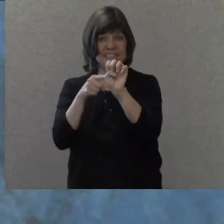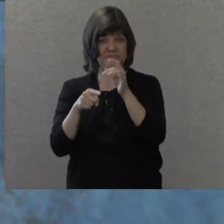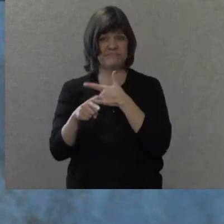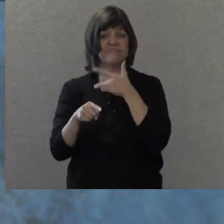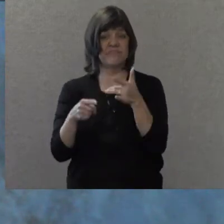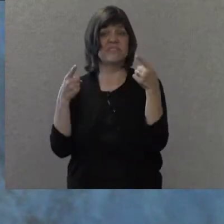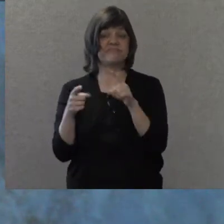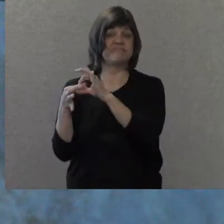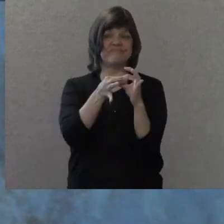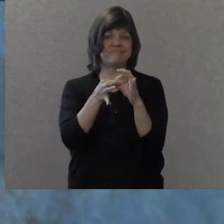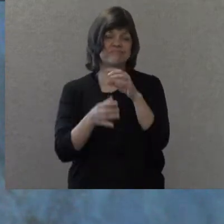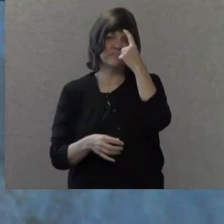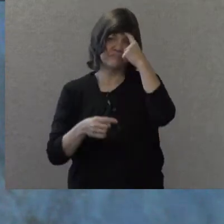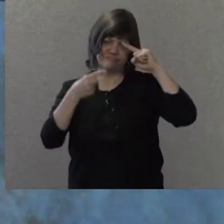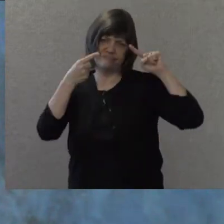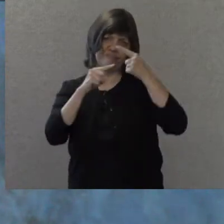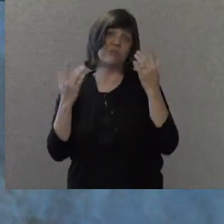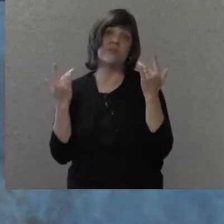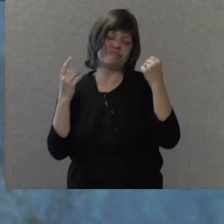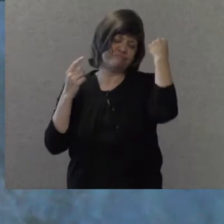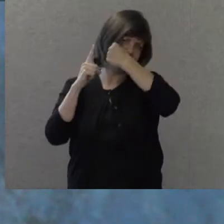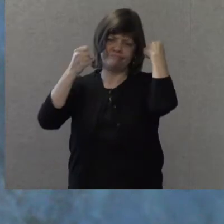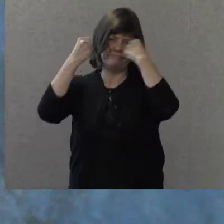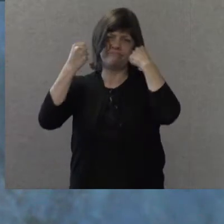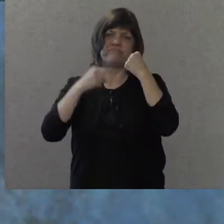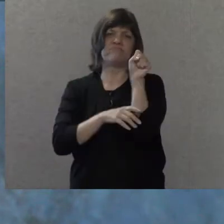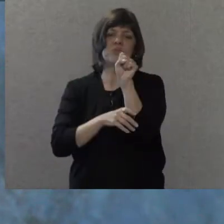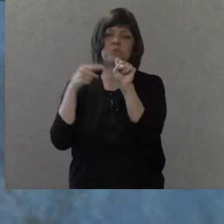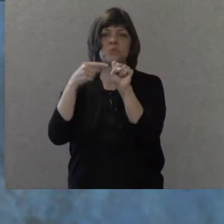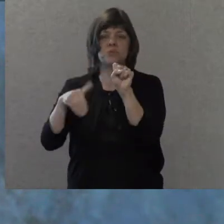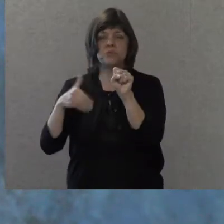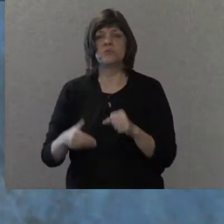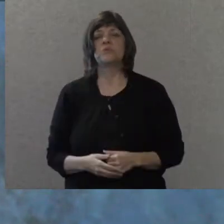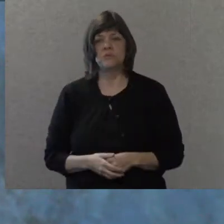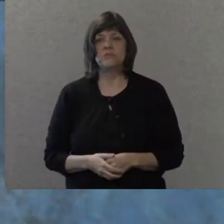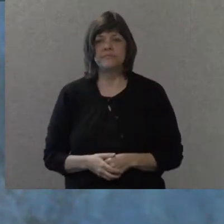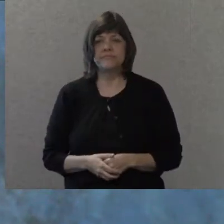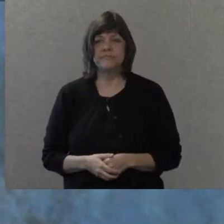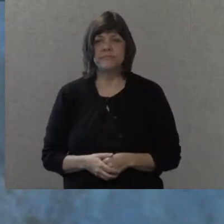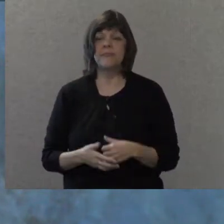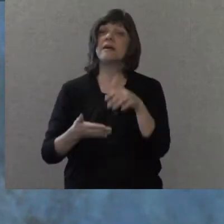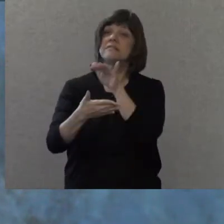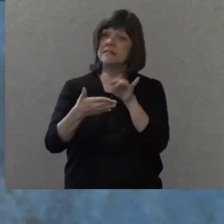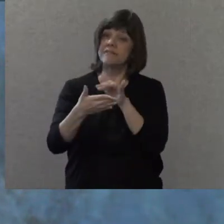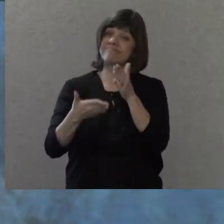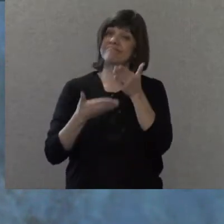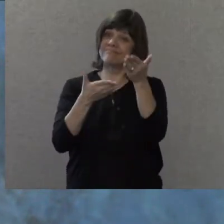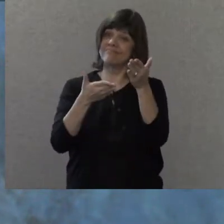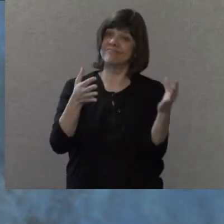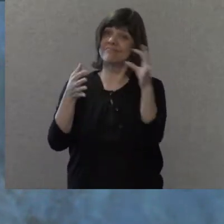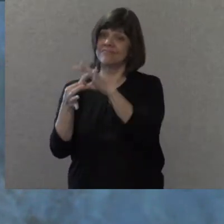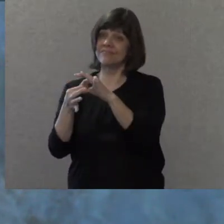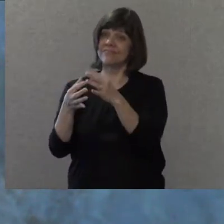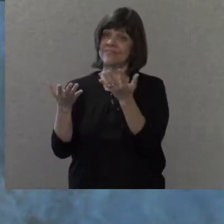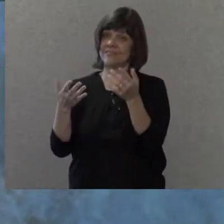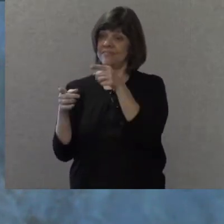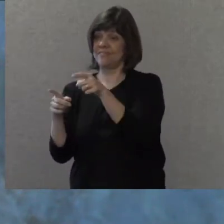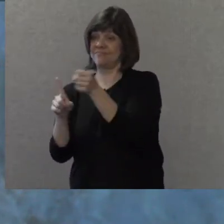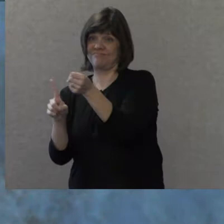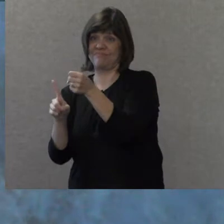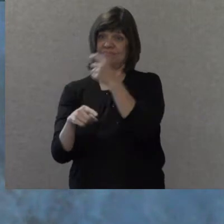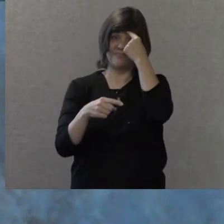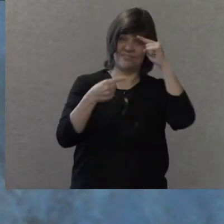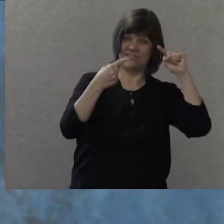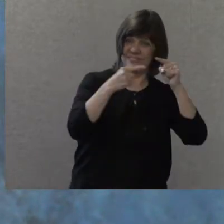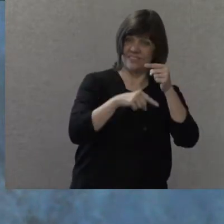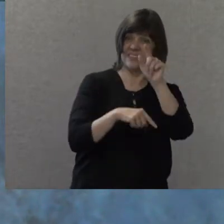acquire a brain injury because of these assaults and because of abuse. Some studies suggest a connection between perpetrators